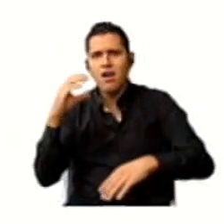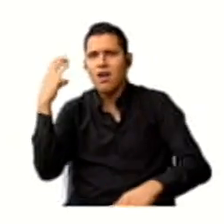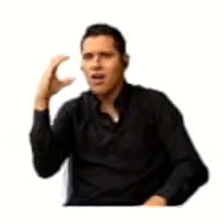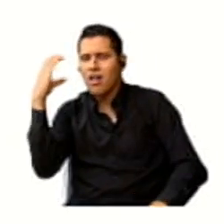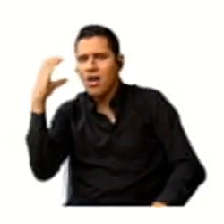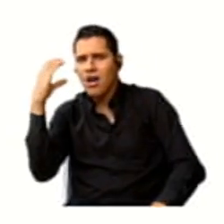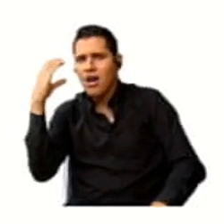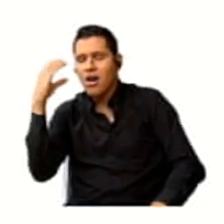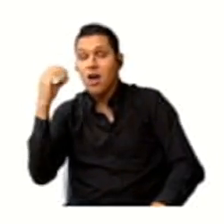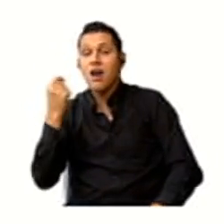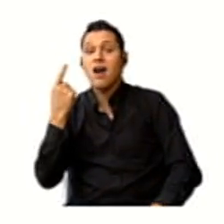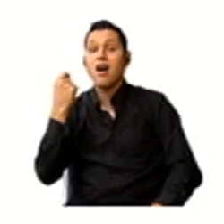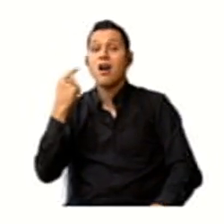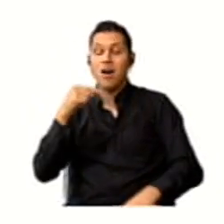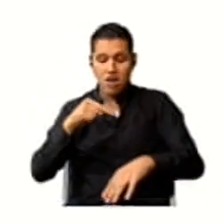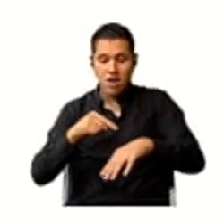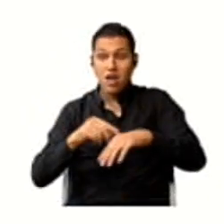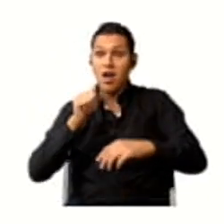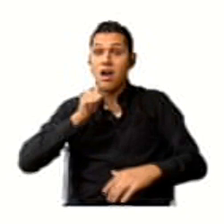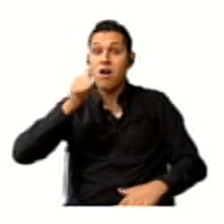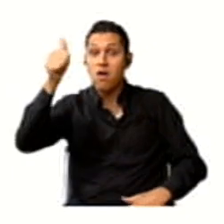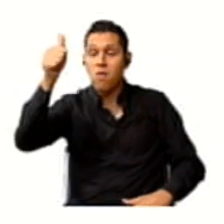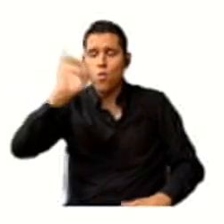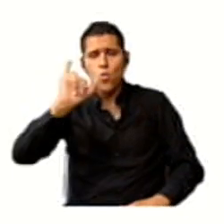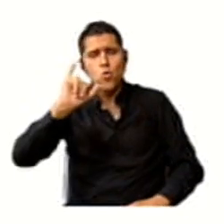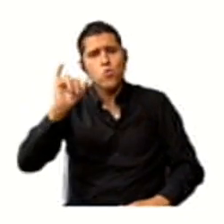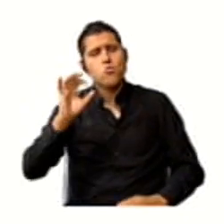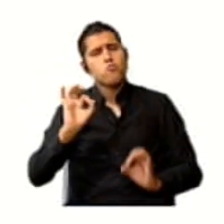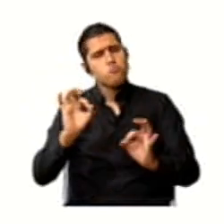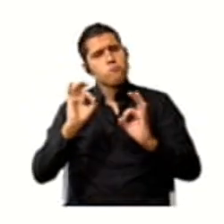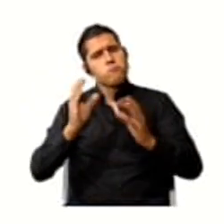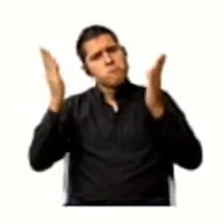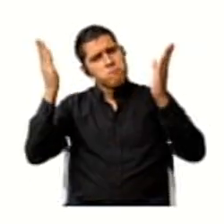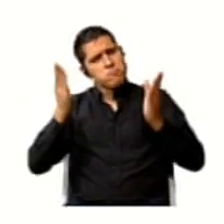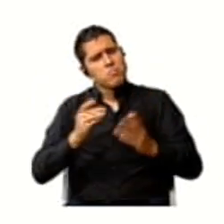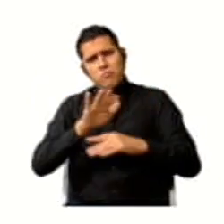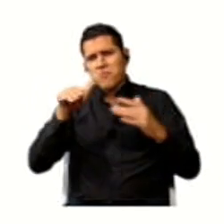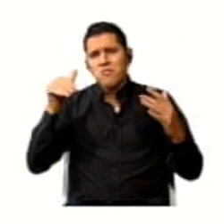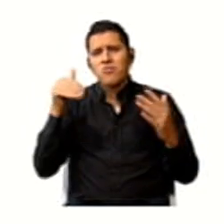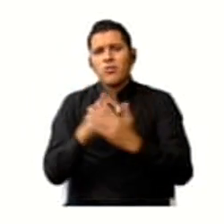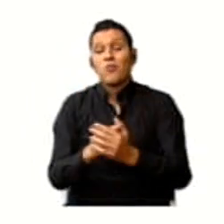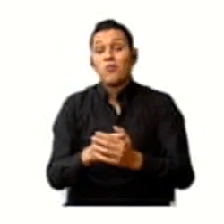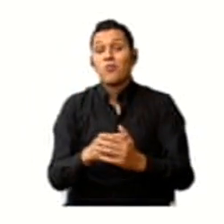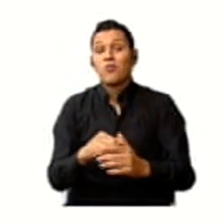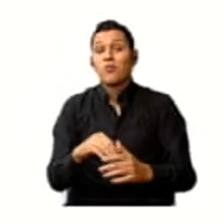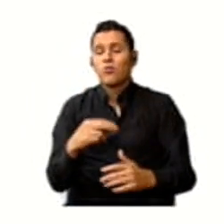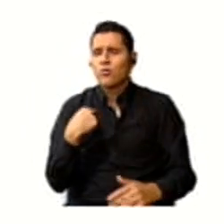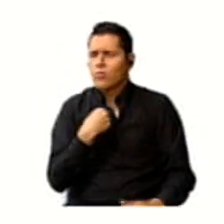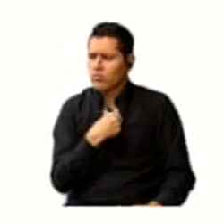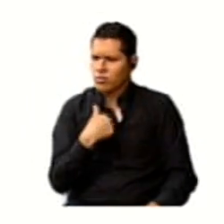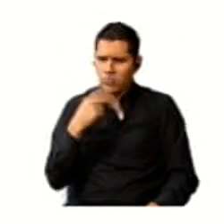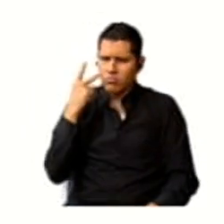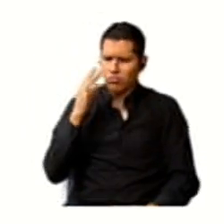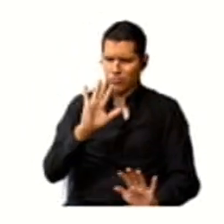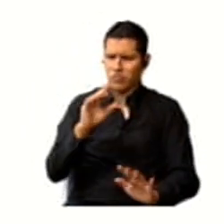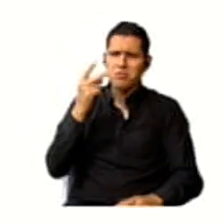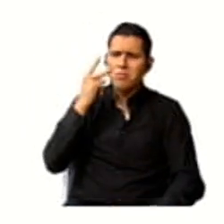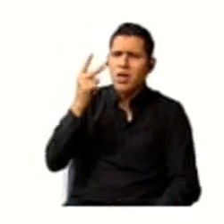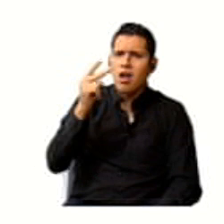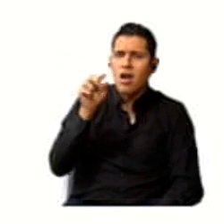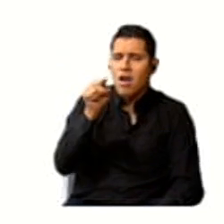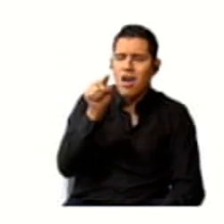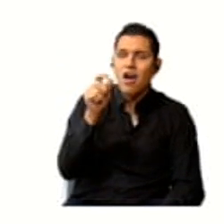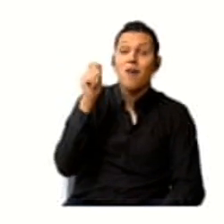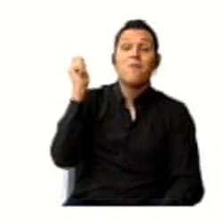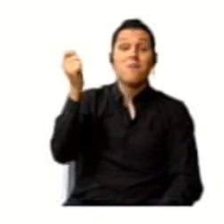Ah, welcome, everybody. And finally, we have, look, Waldo. Guanacaste!